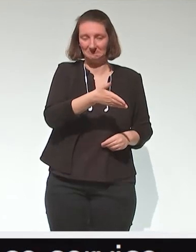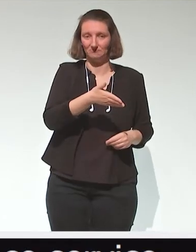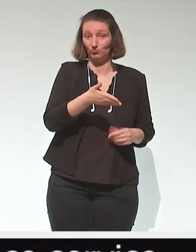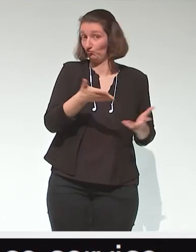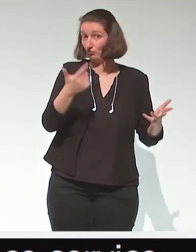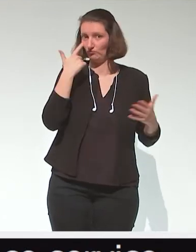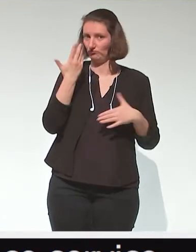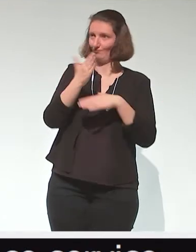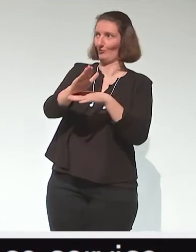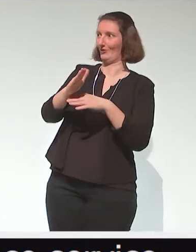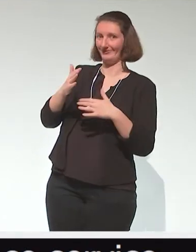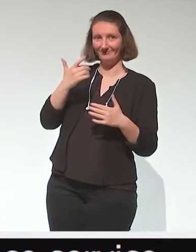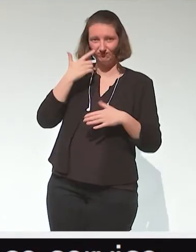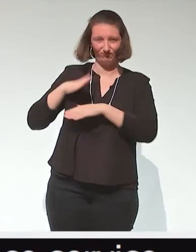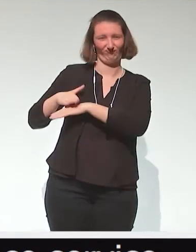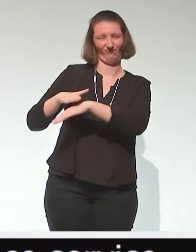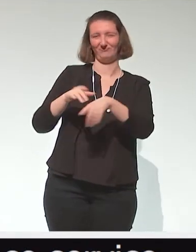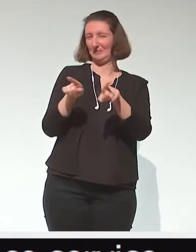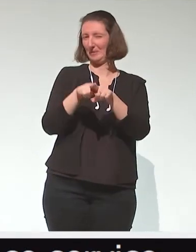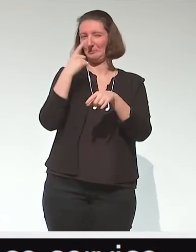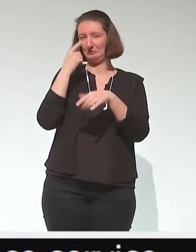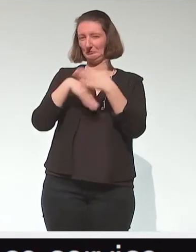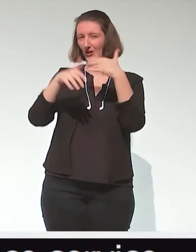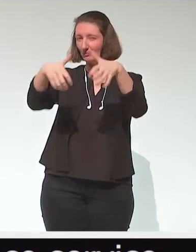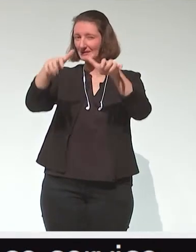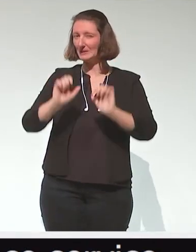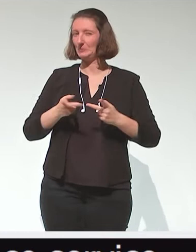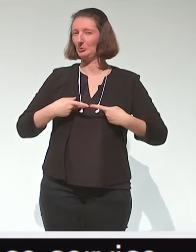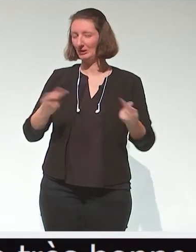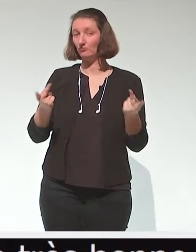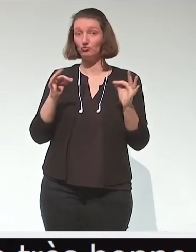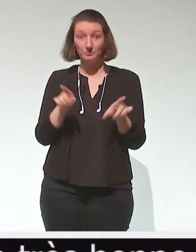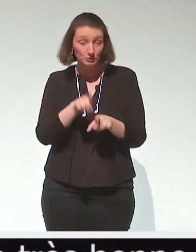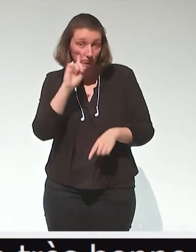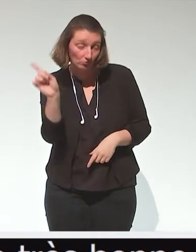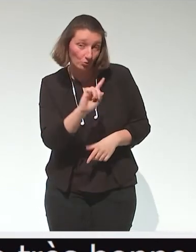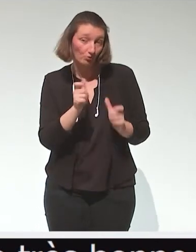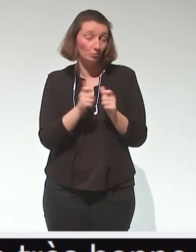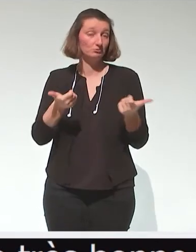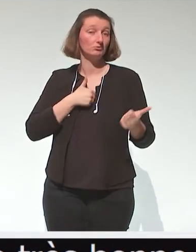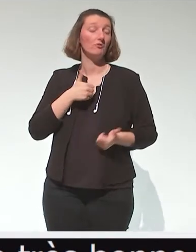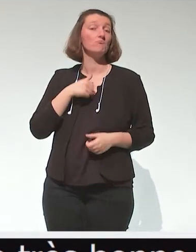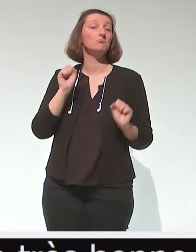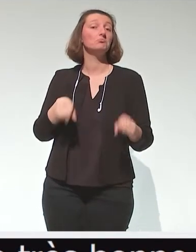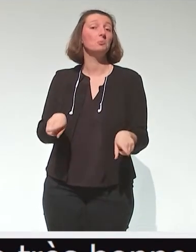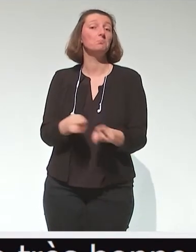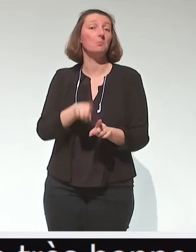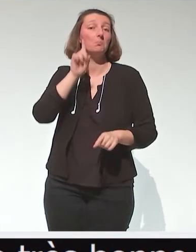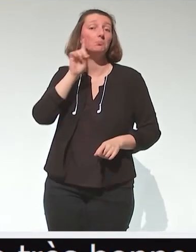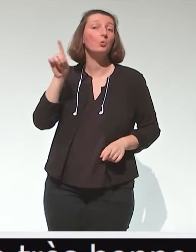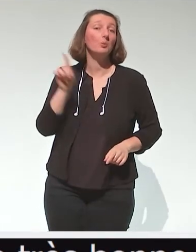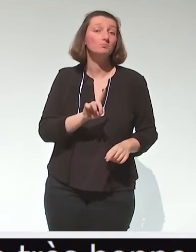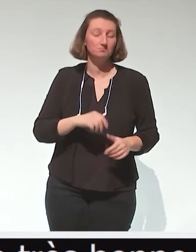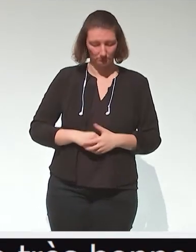advice or counseling phone system, 120 of them are workers